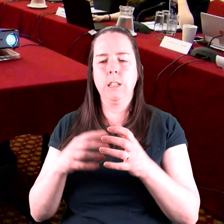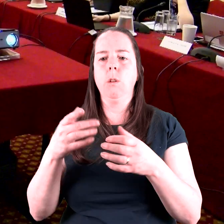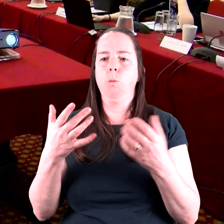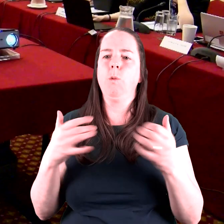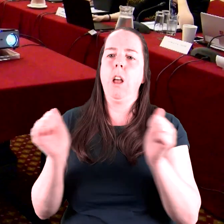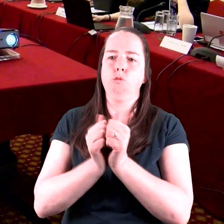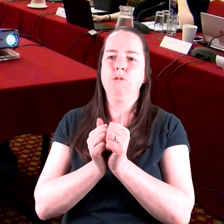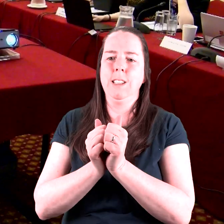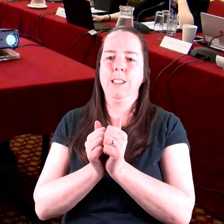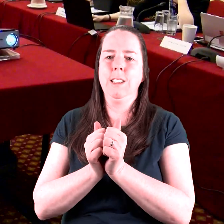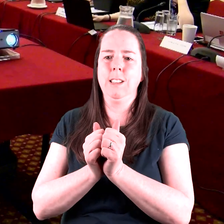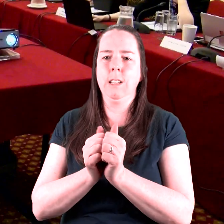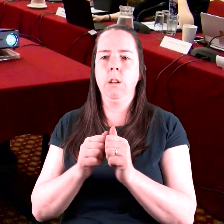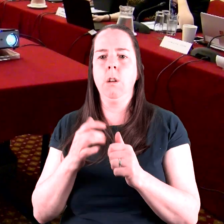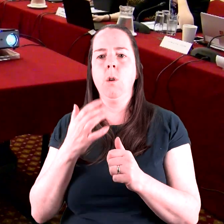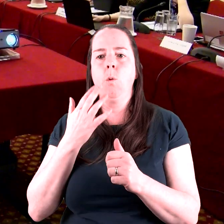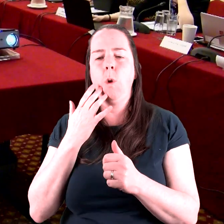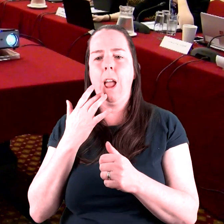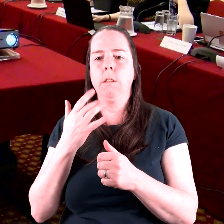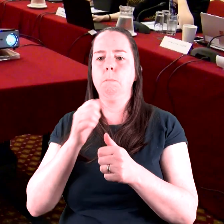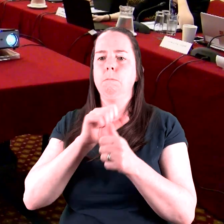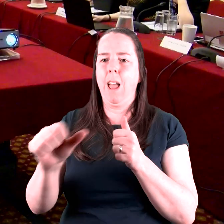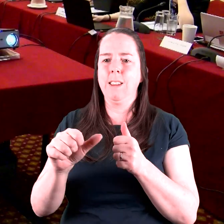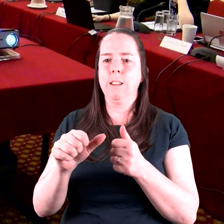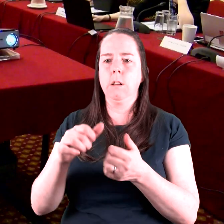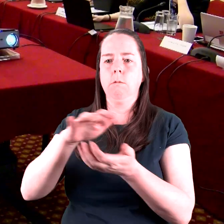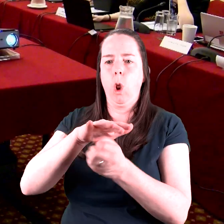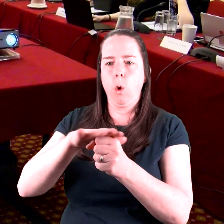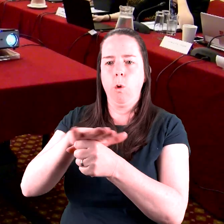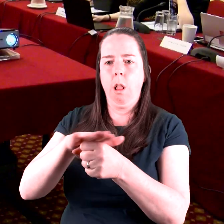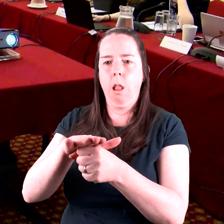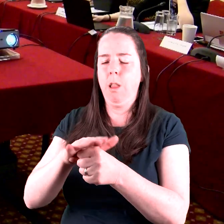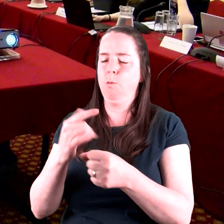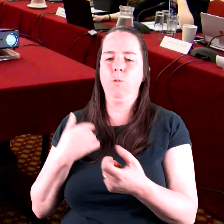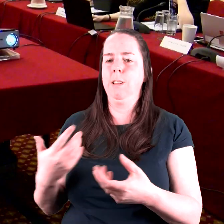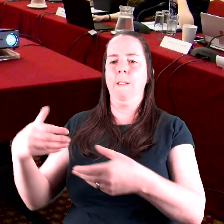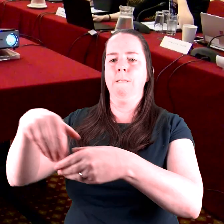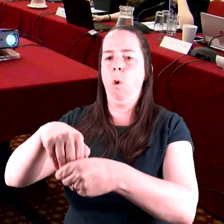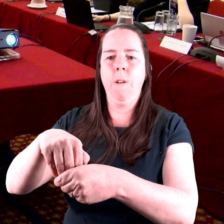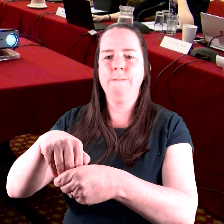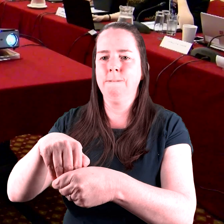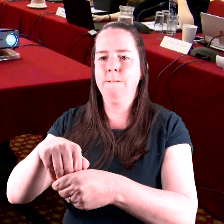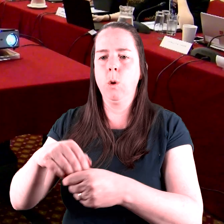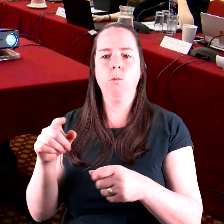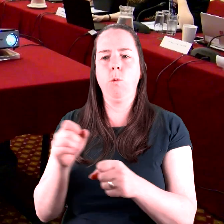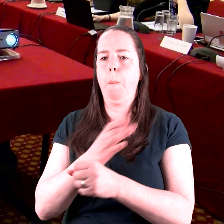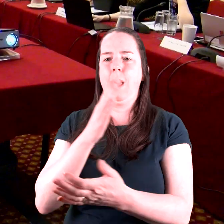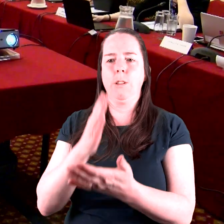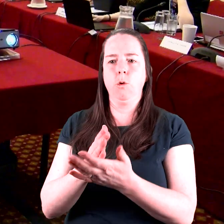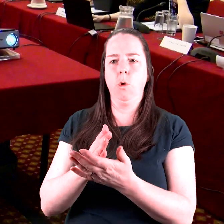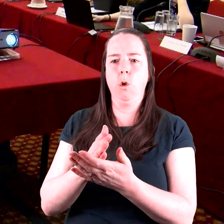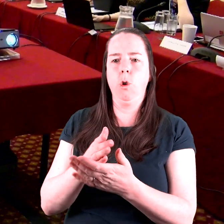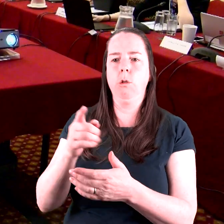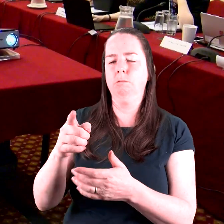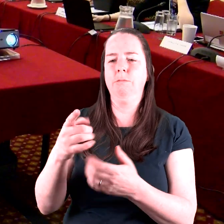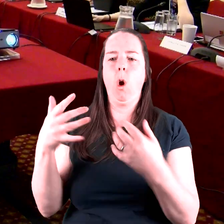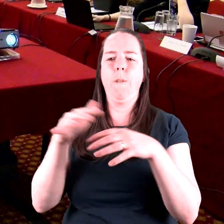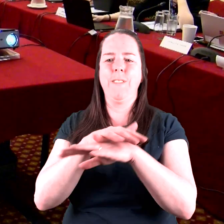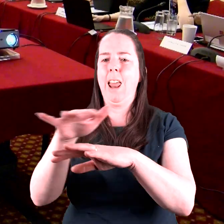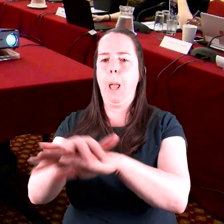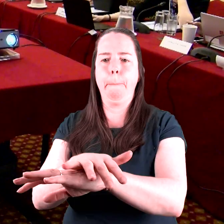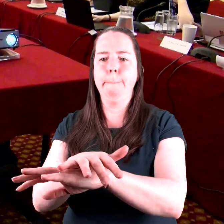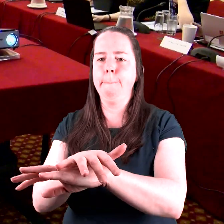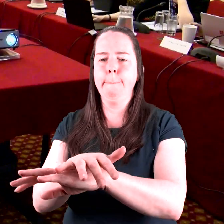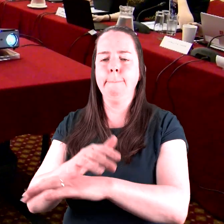partnership. Where they are best done in place, that we obviously do not get involved, and that we do not make sure that, or that we make sure rather that there's